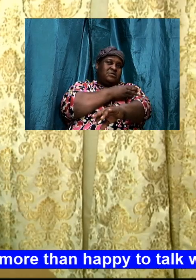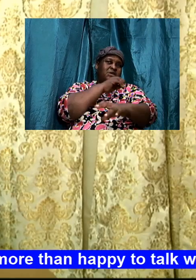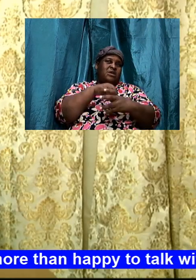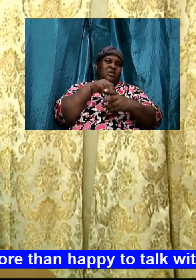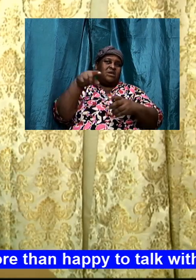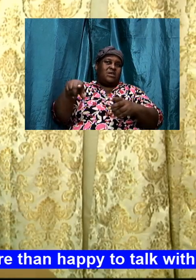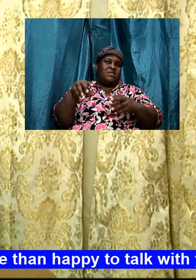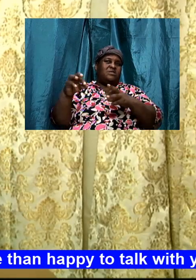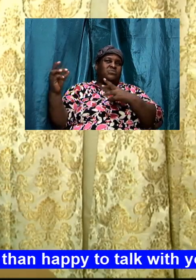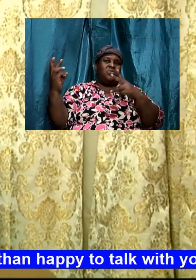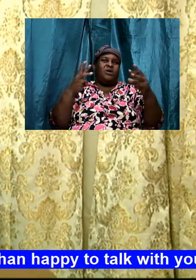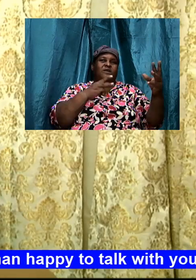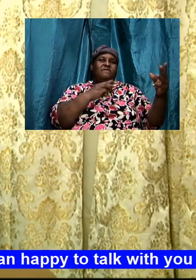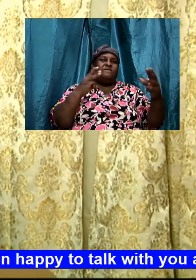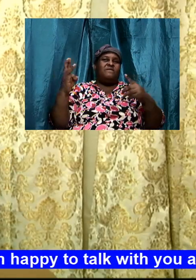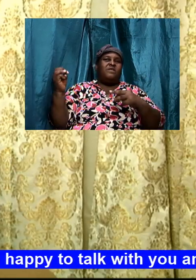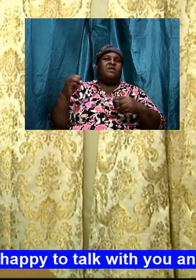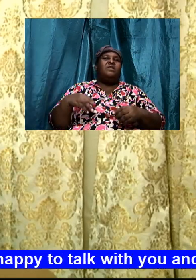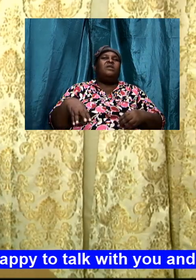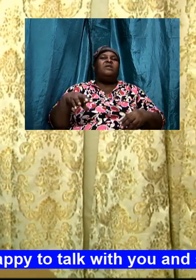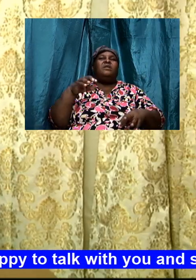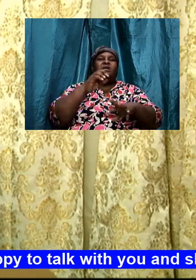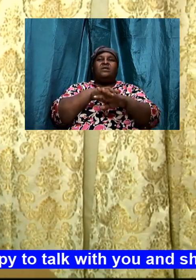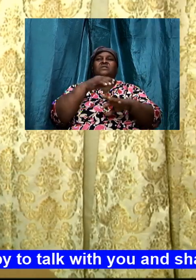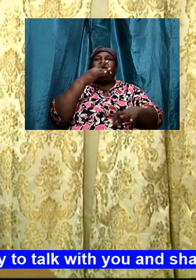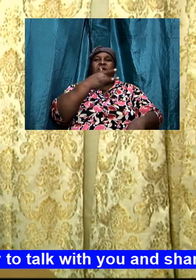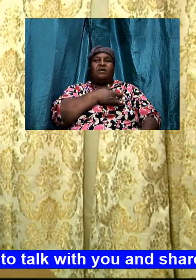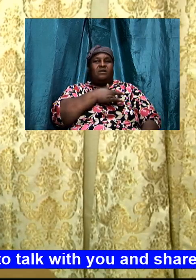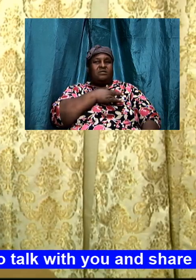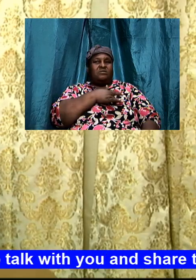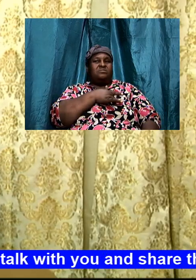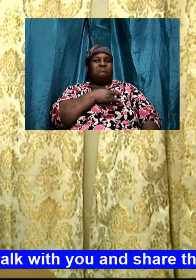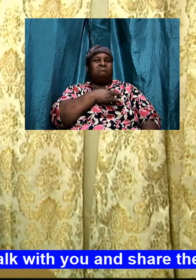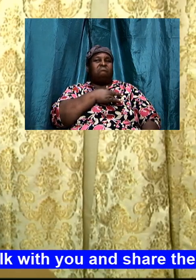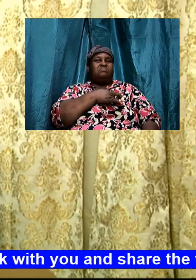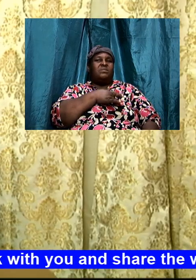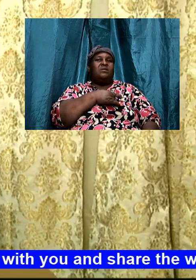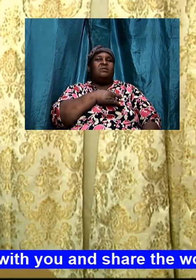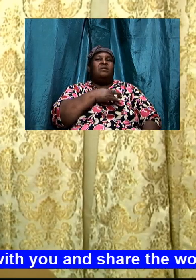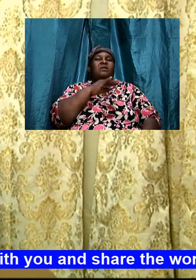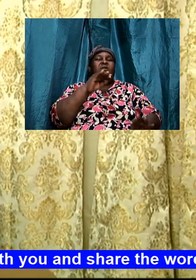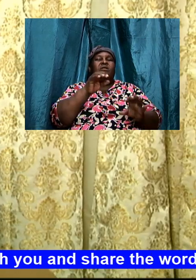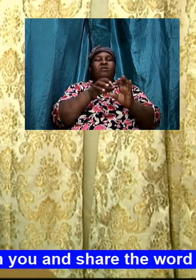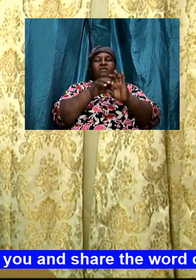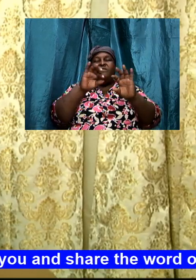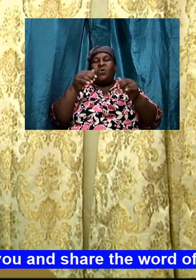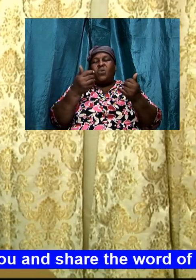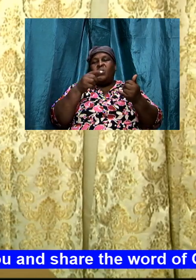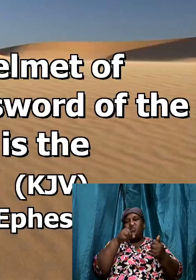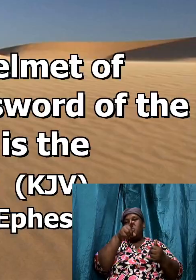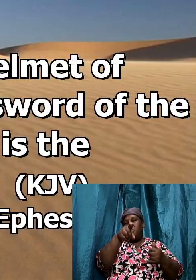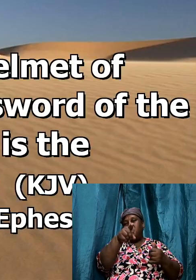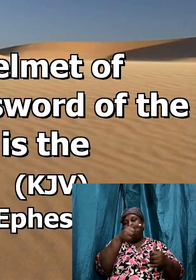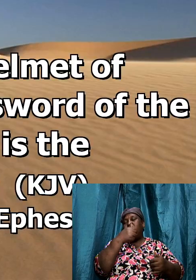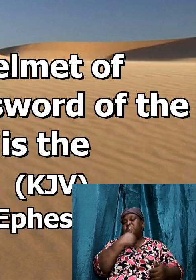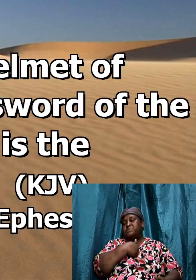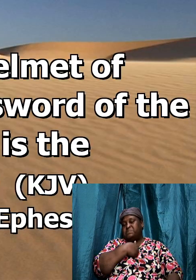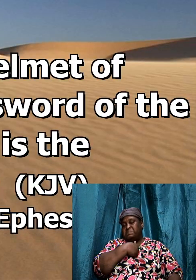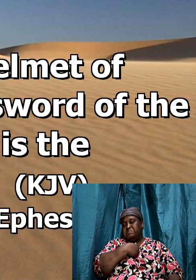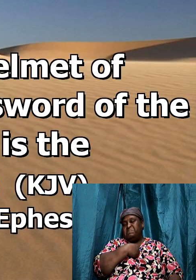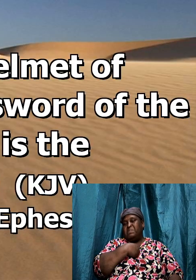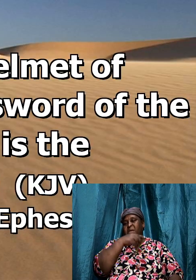this warfare it is at the heart of how you and i